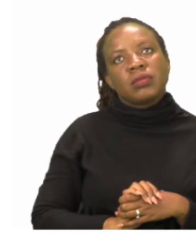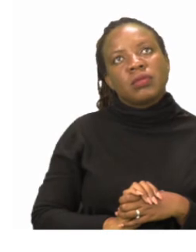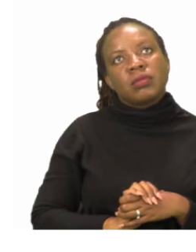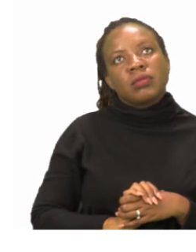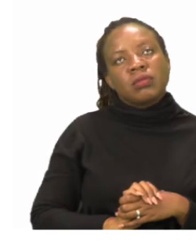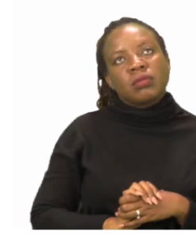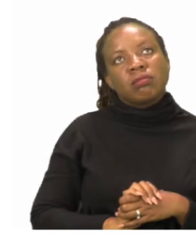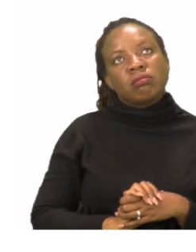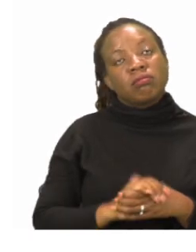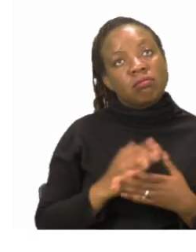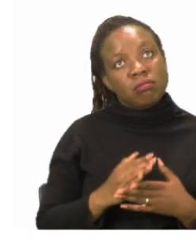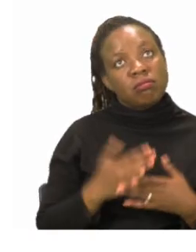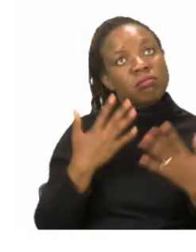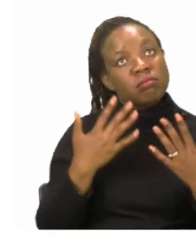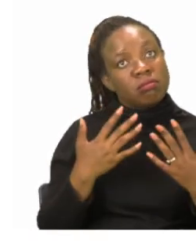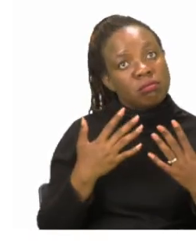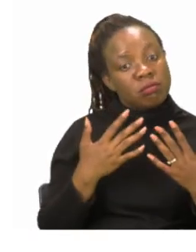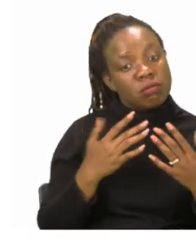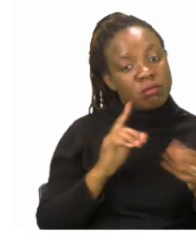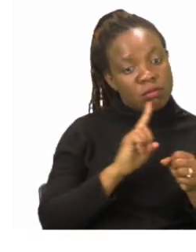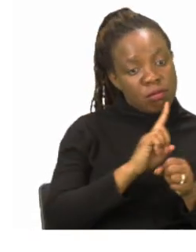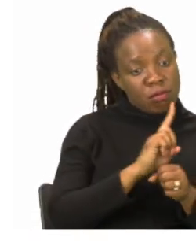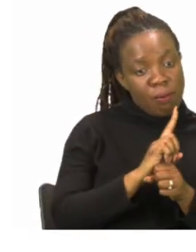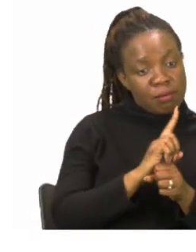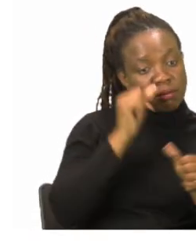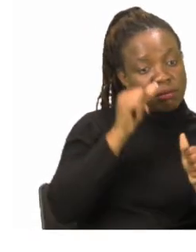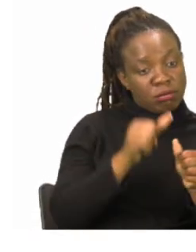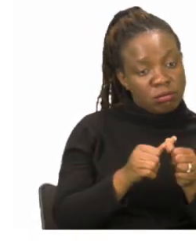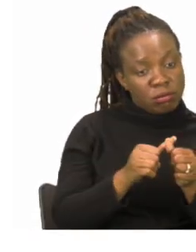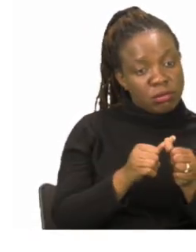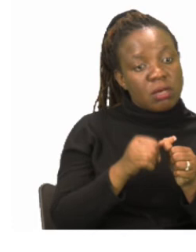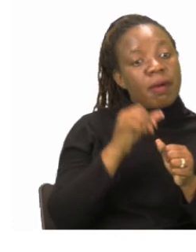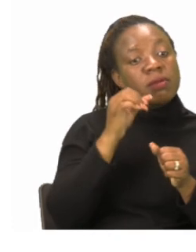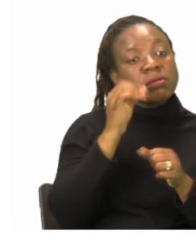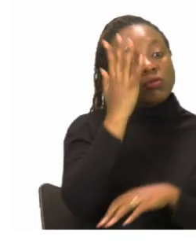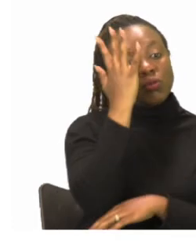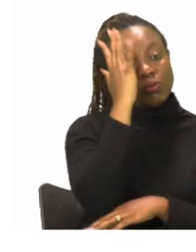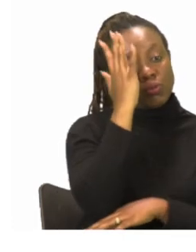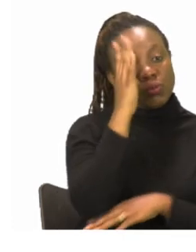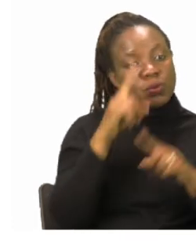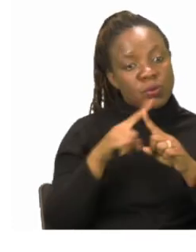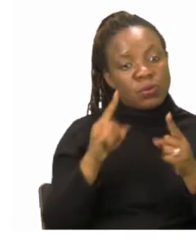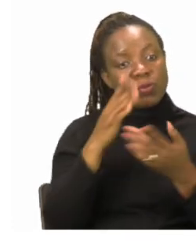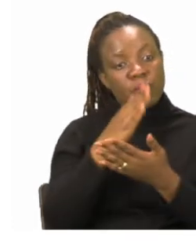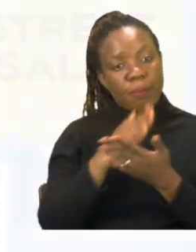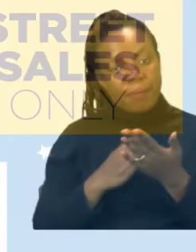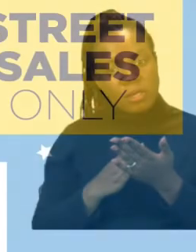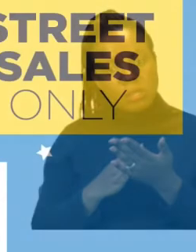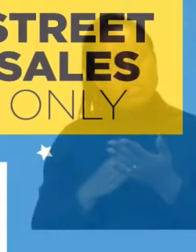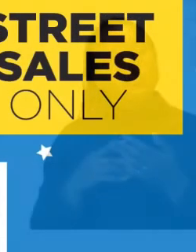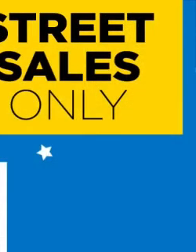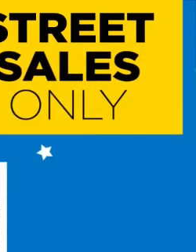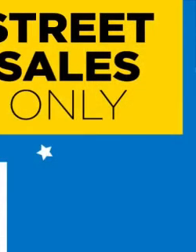leave you to complete your flower and cut out all your numbers. We will be back after the short ad